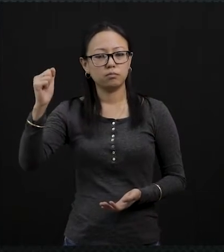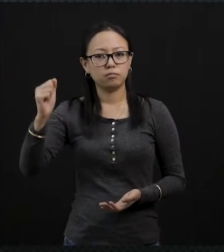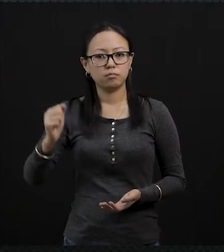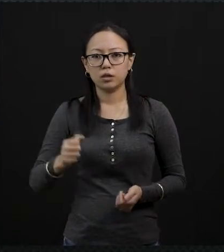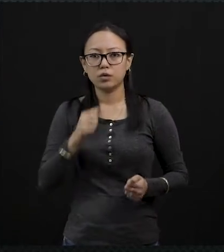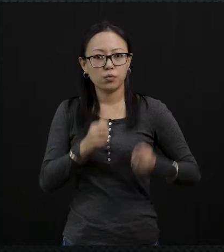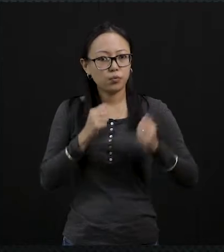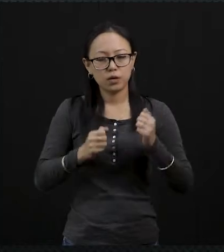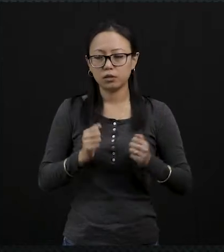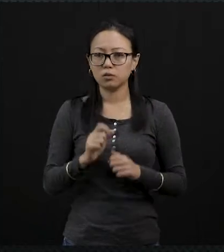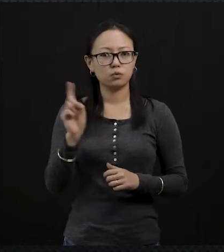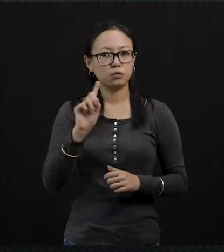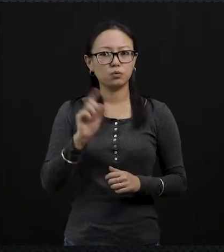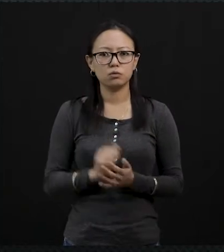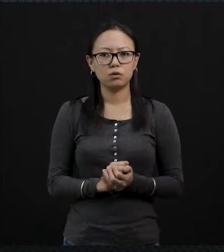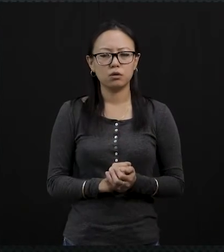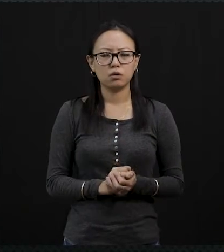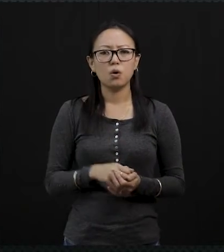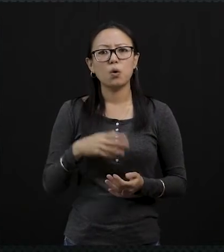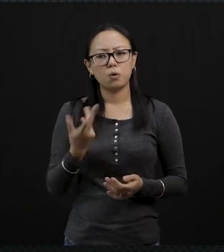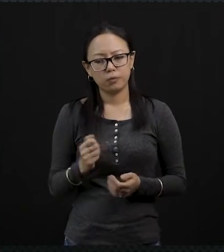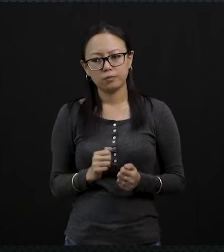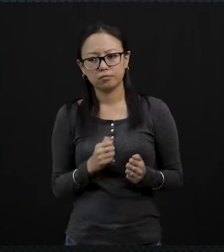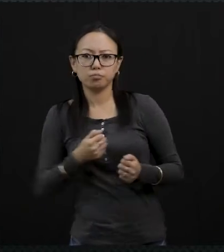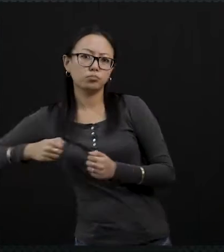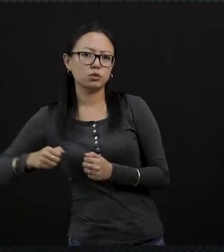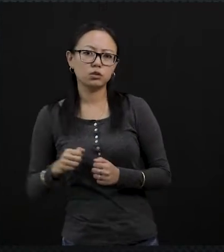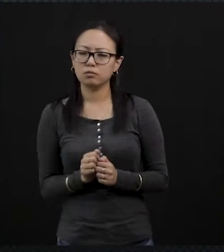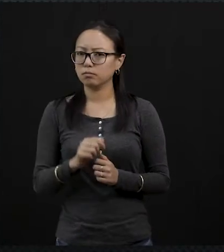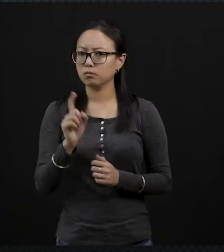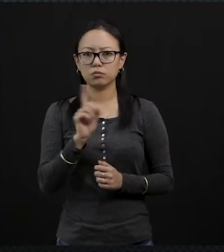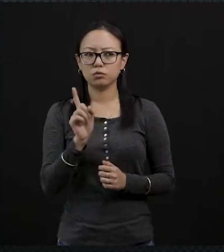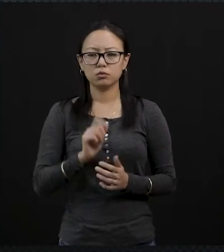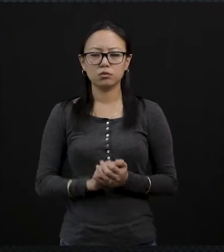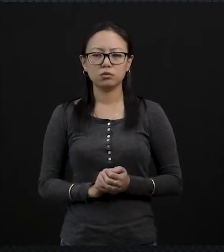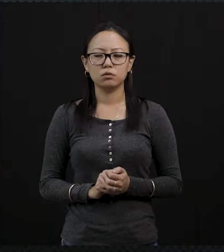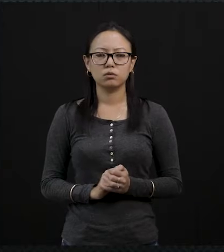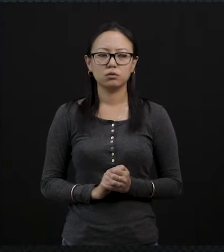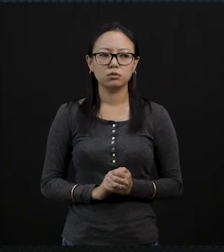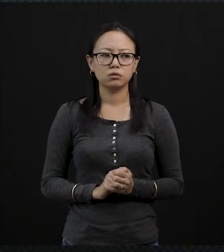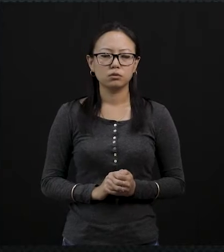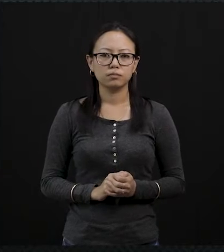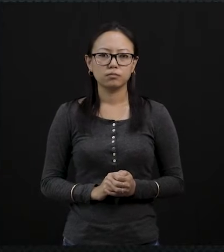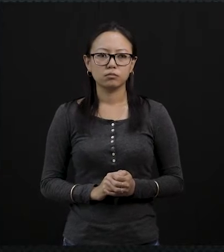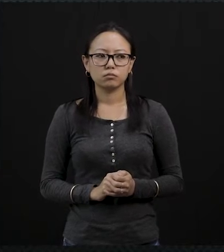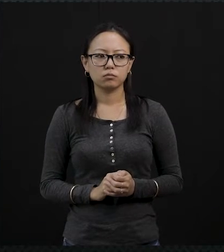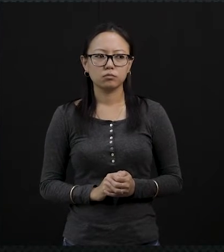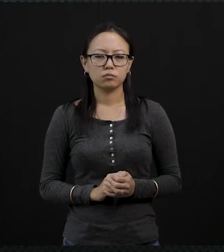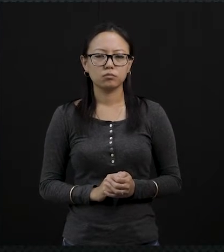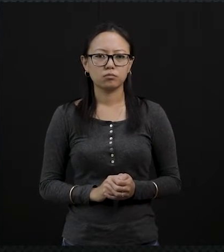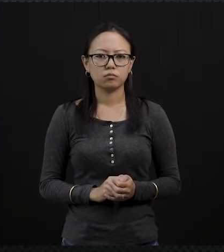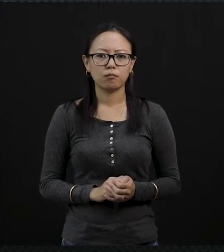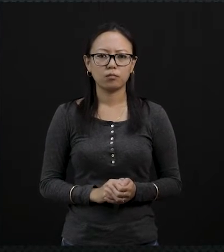should push each other, okay? Because students, like I have said, there are